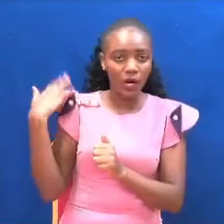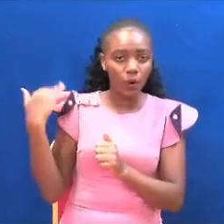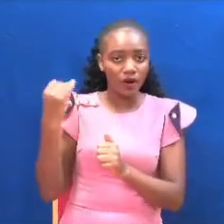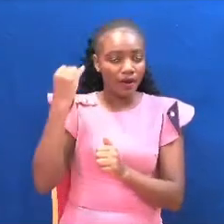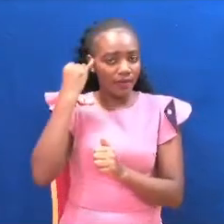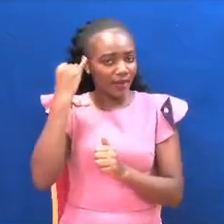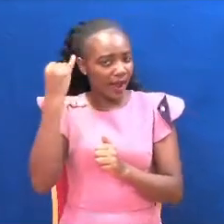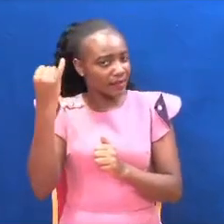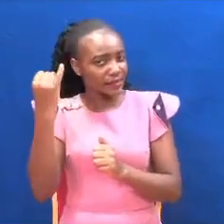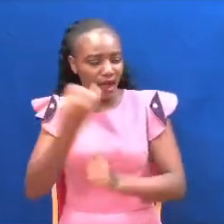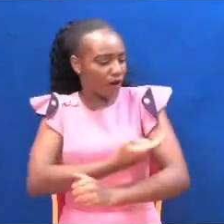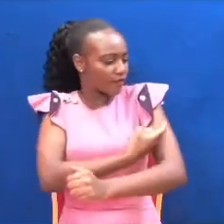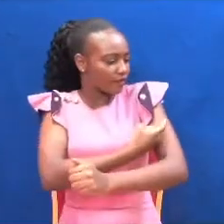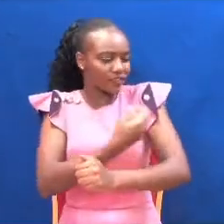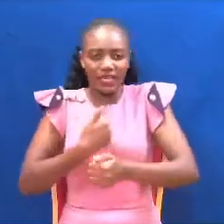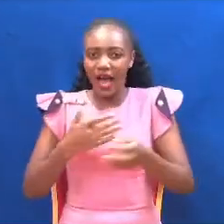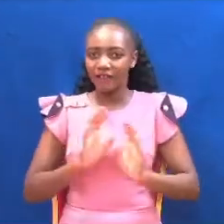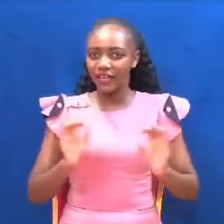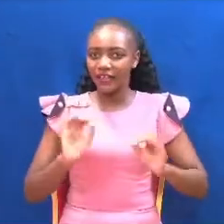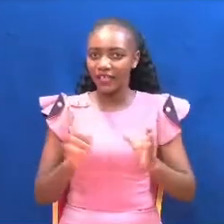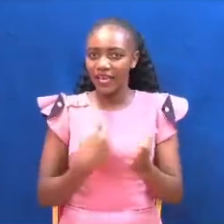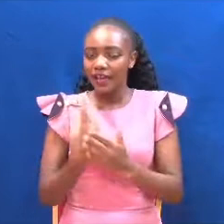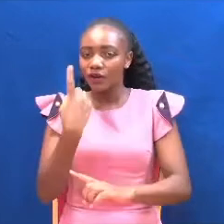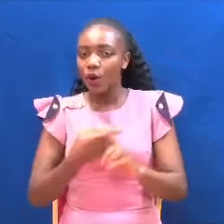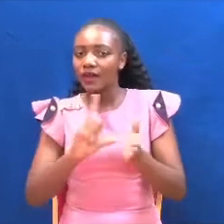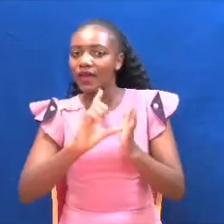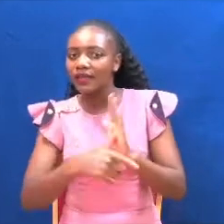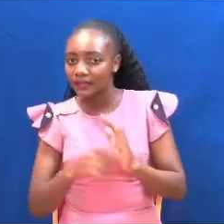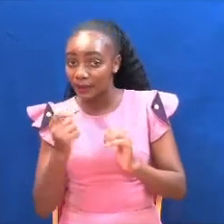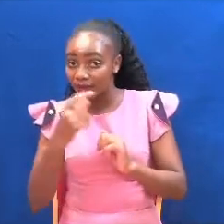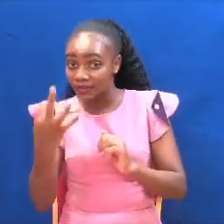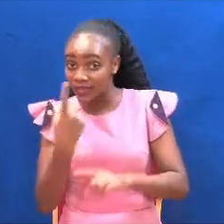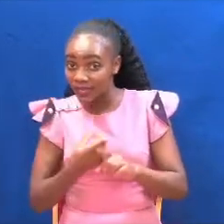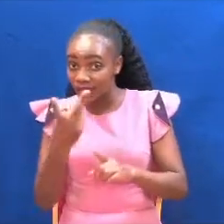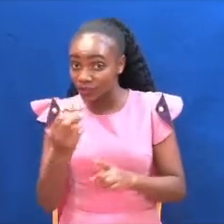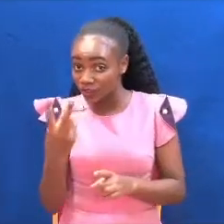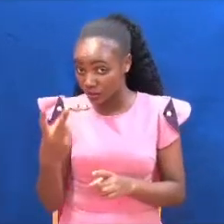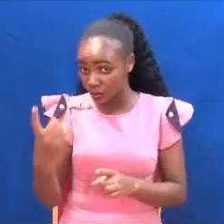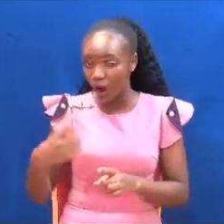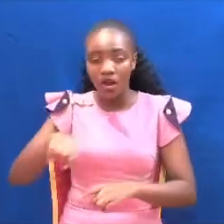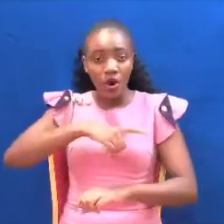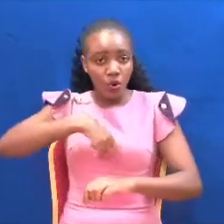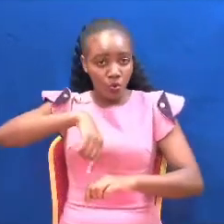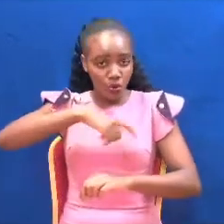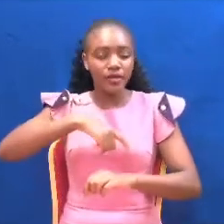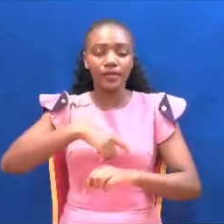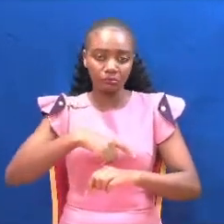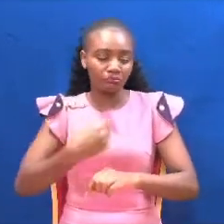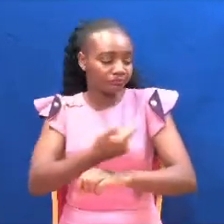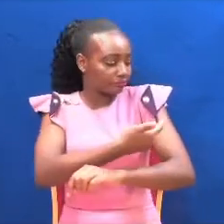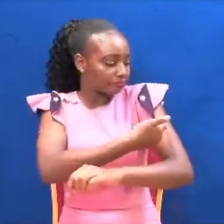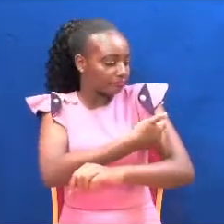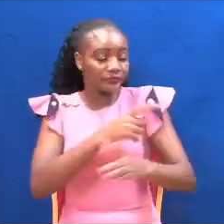in our minds. 1 year later, in March 2021, we were able to roll out a national